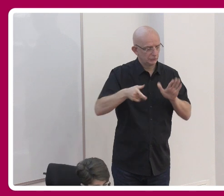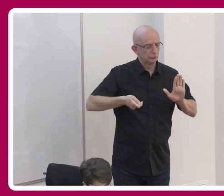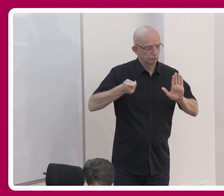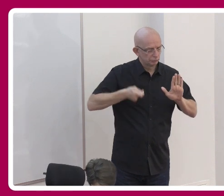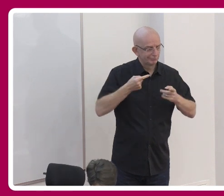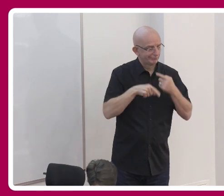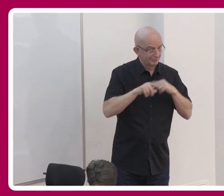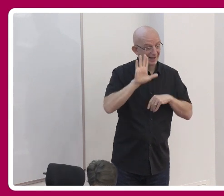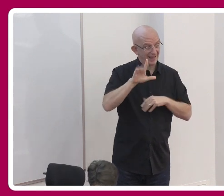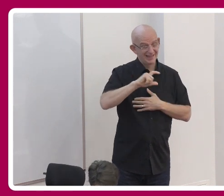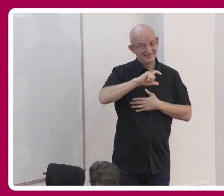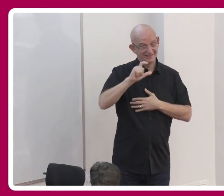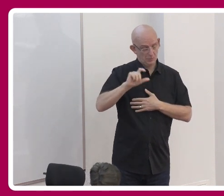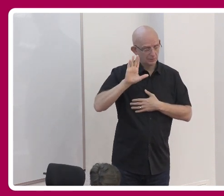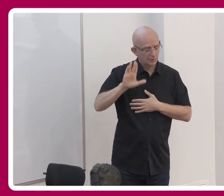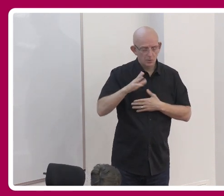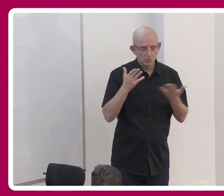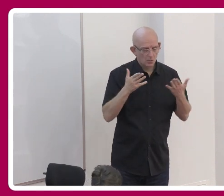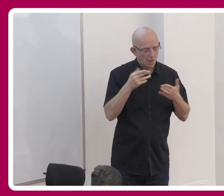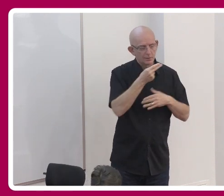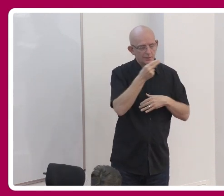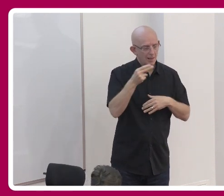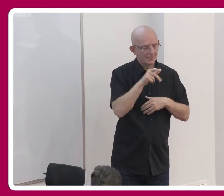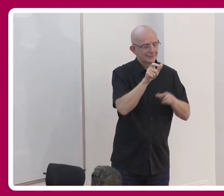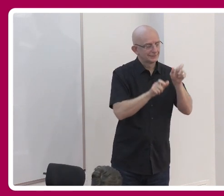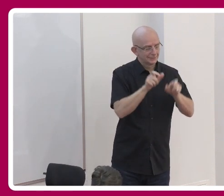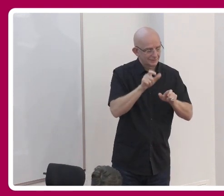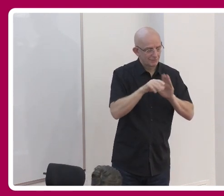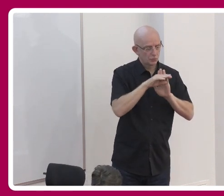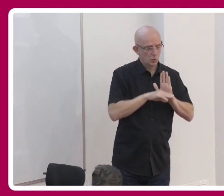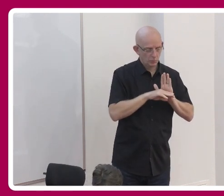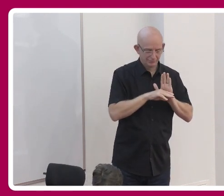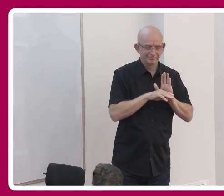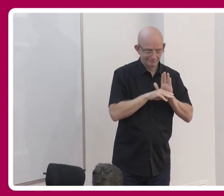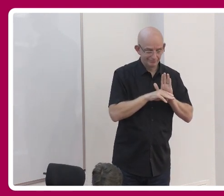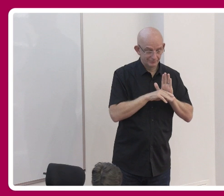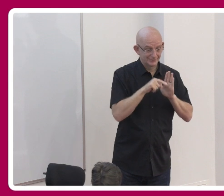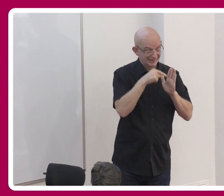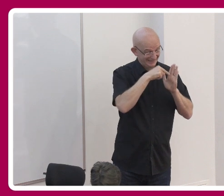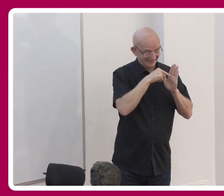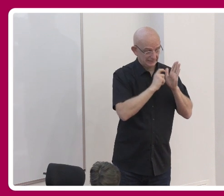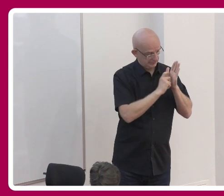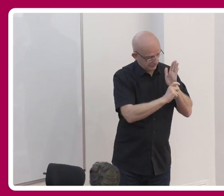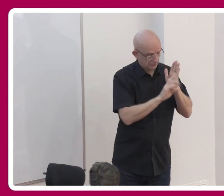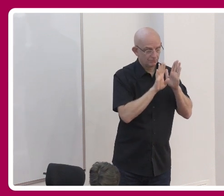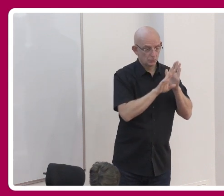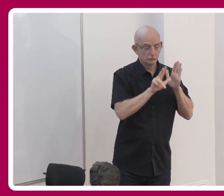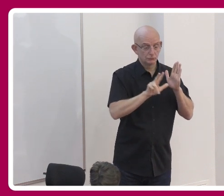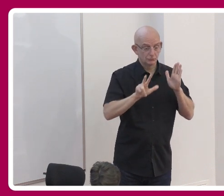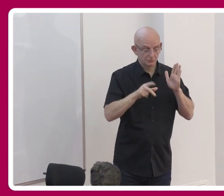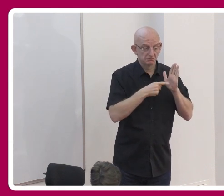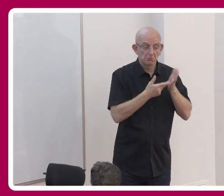with psychosocial or intellectual disabilities to be stripped of their legal capacity and placed under guardianship. And one of